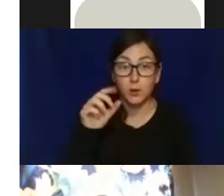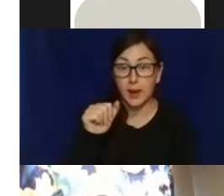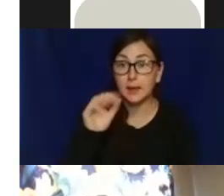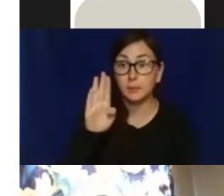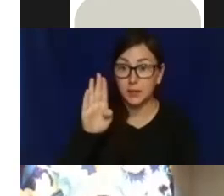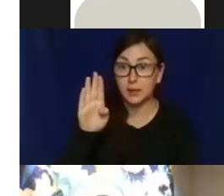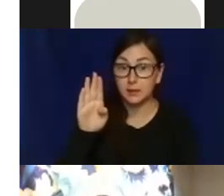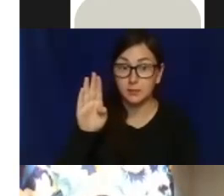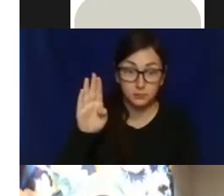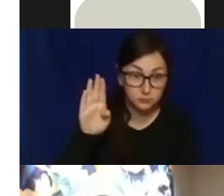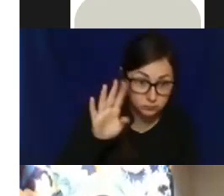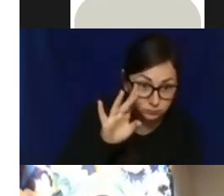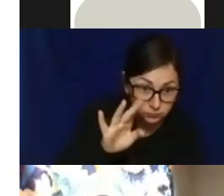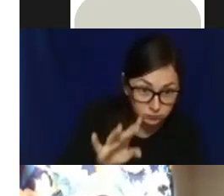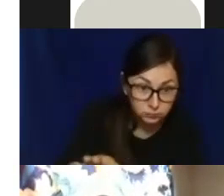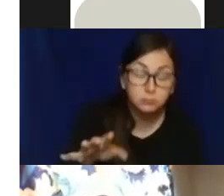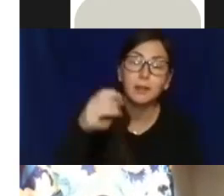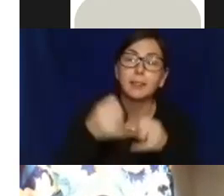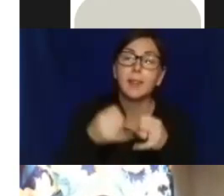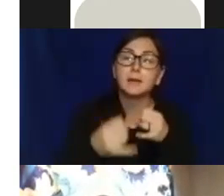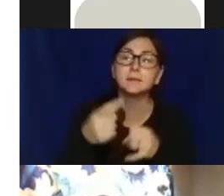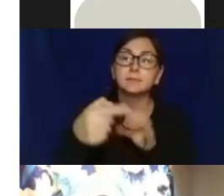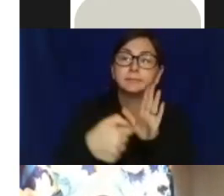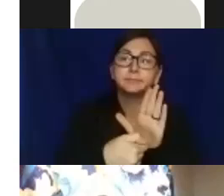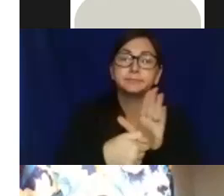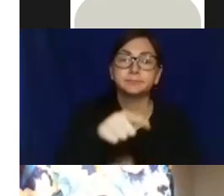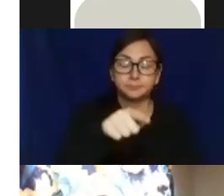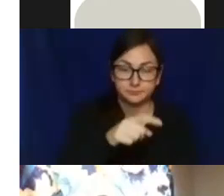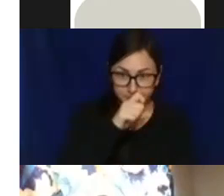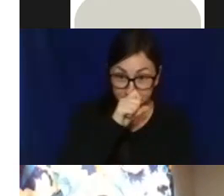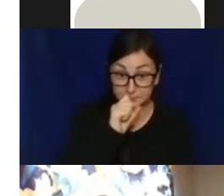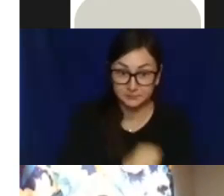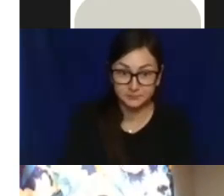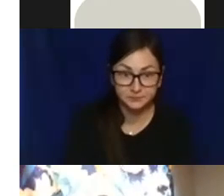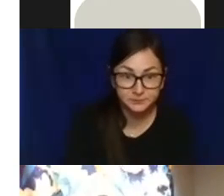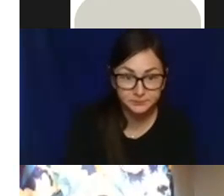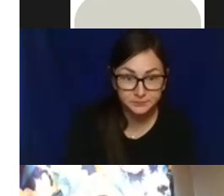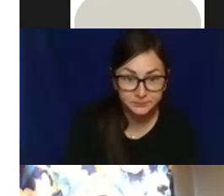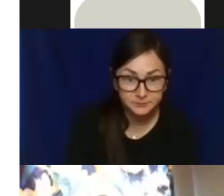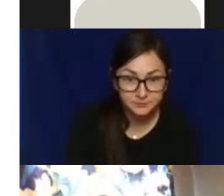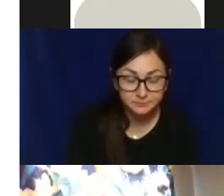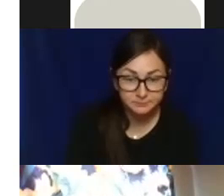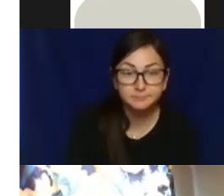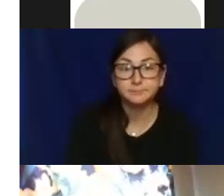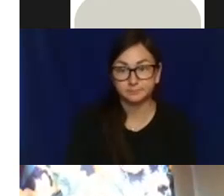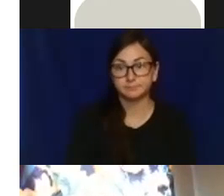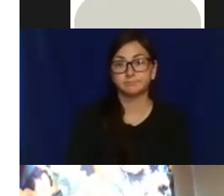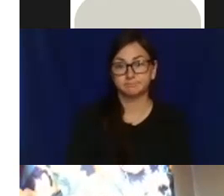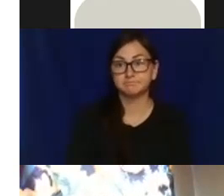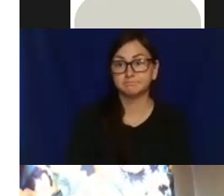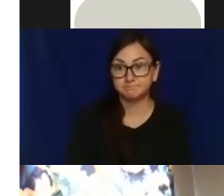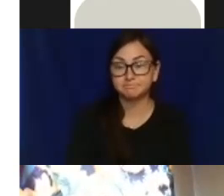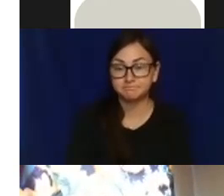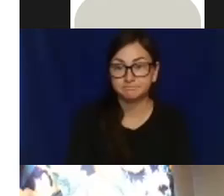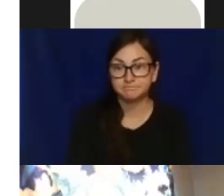And there it is, the last entry, okay? The very last entry. The general formula is